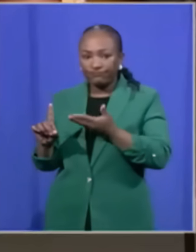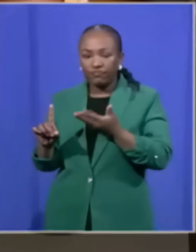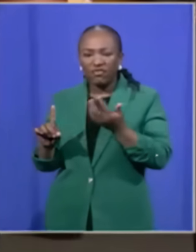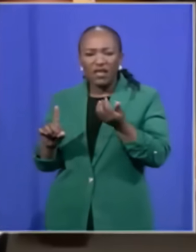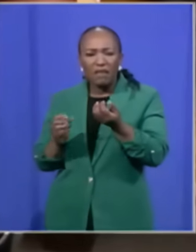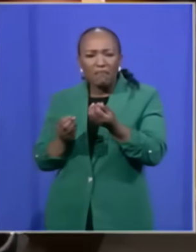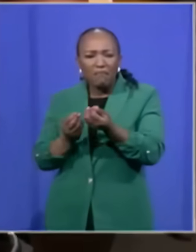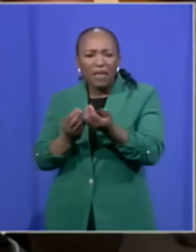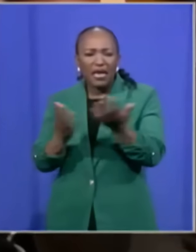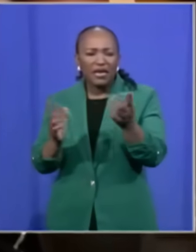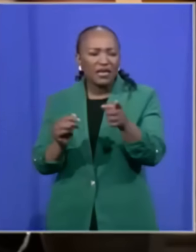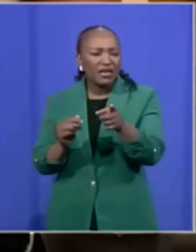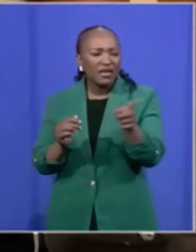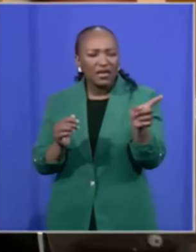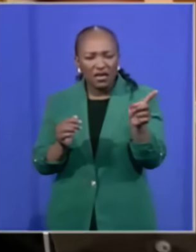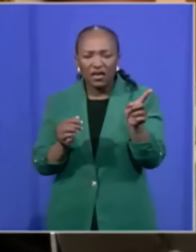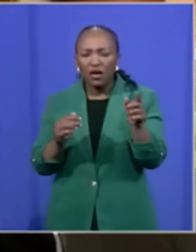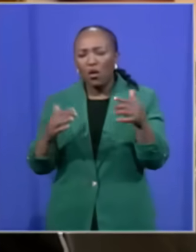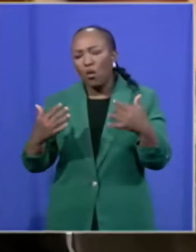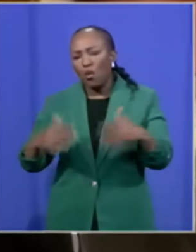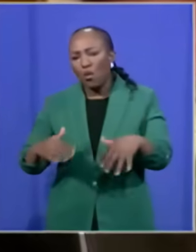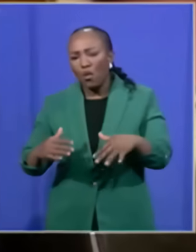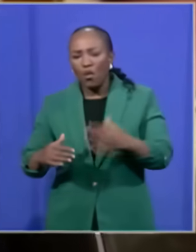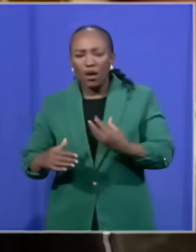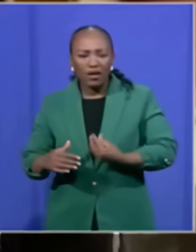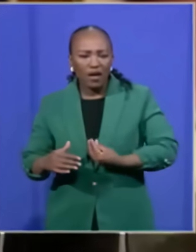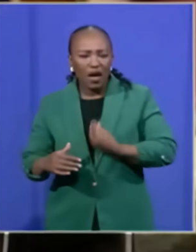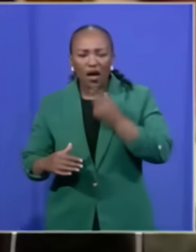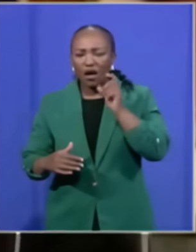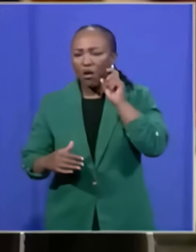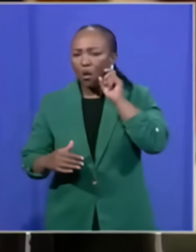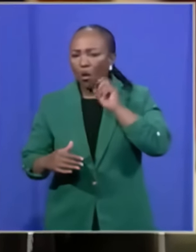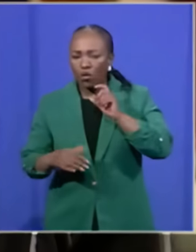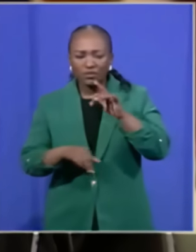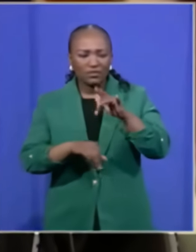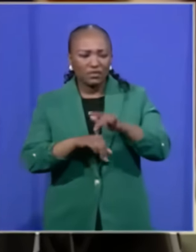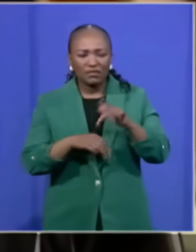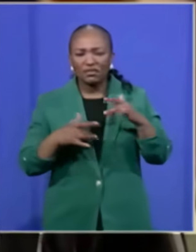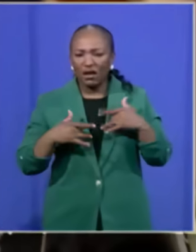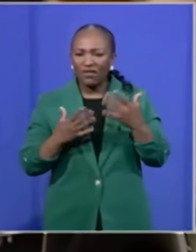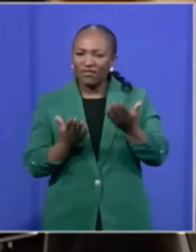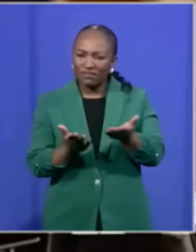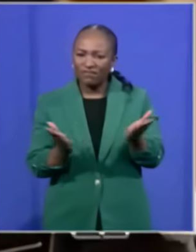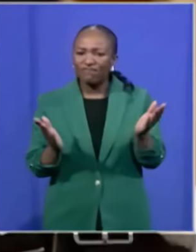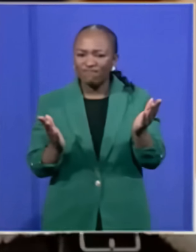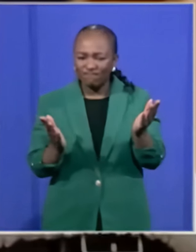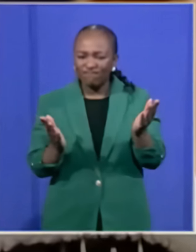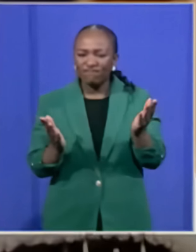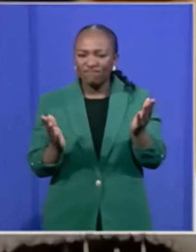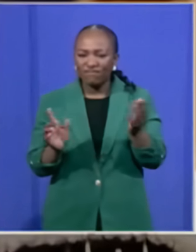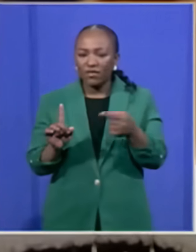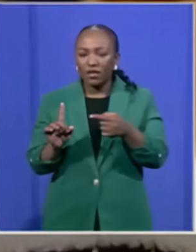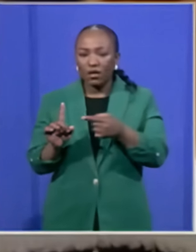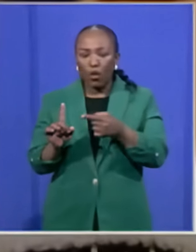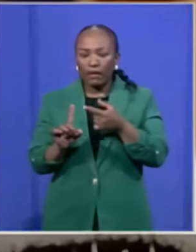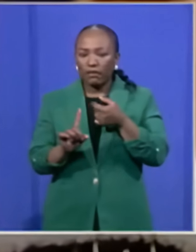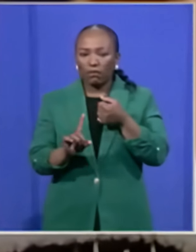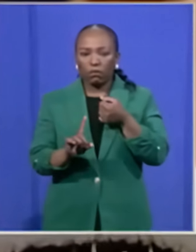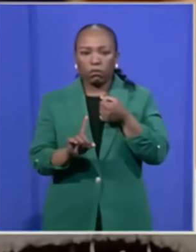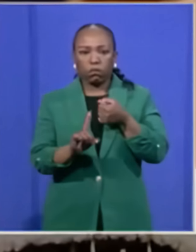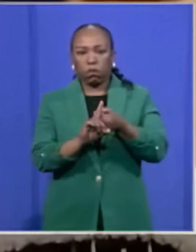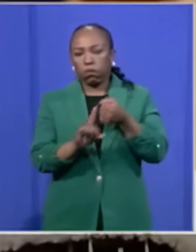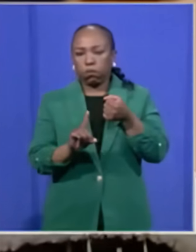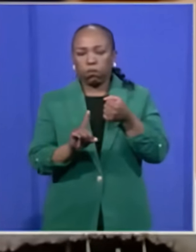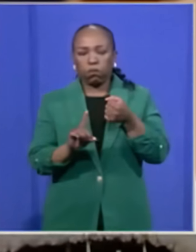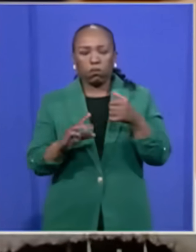the individual actors, young and old, within the industry and the fraternity, but a huge impact on